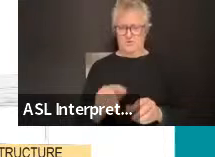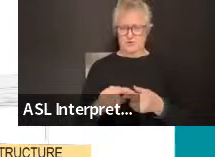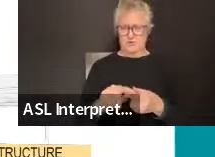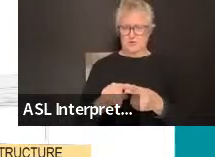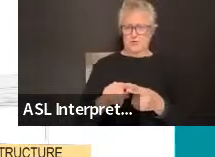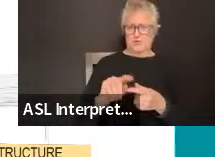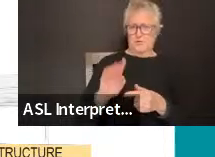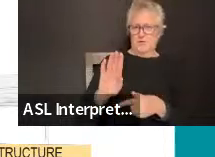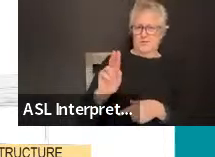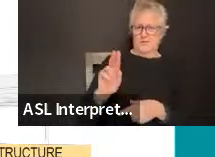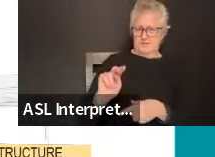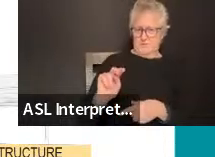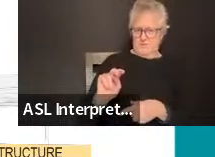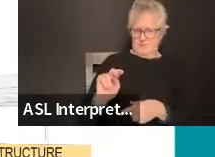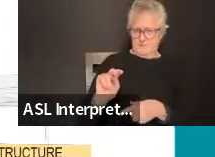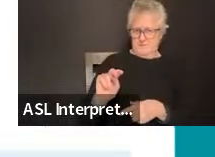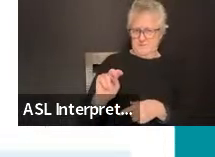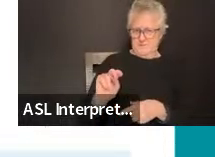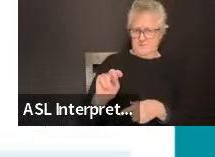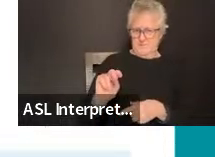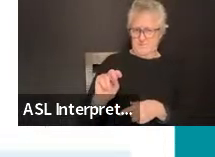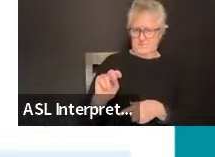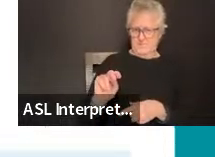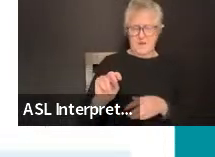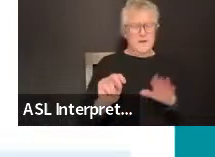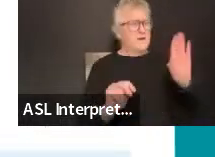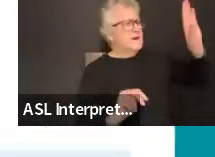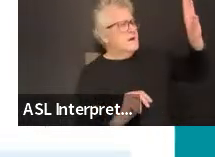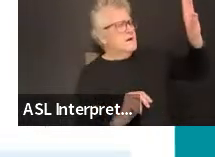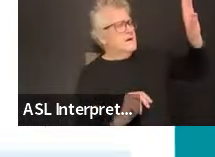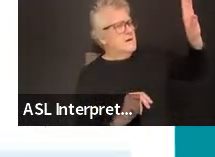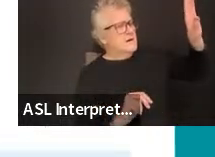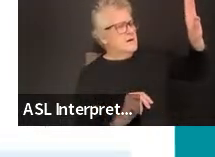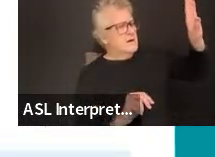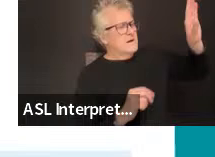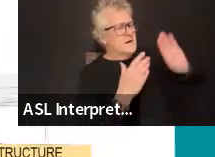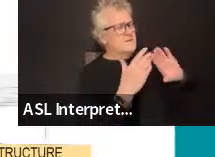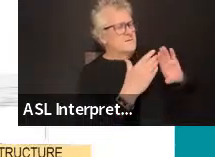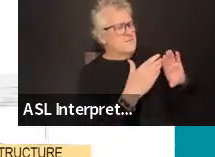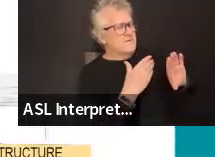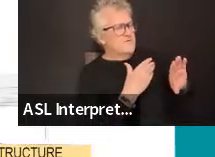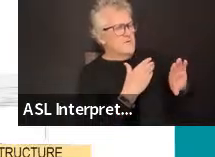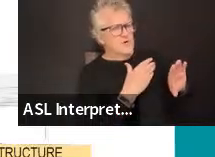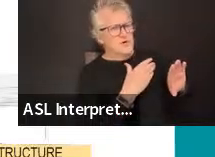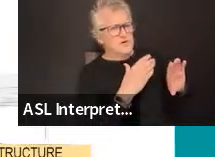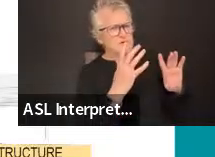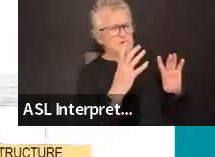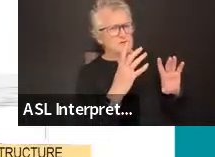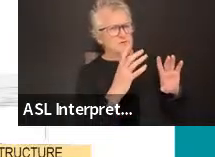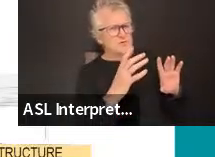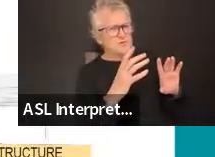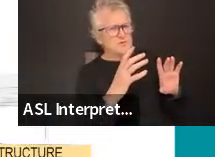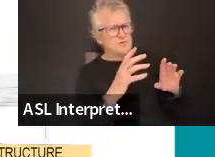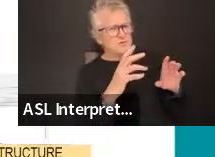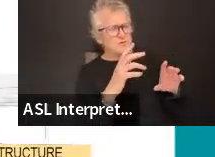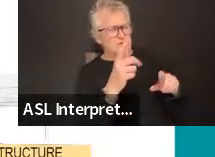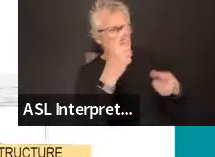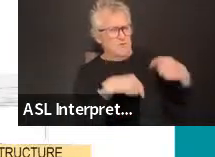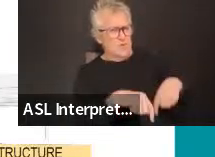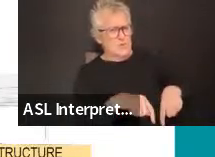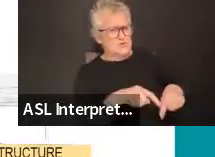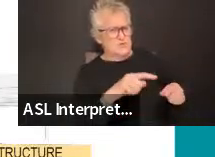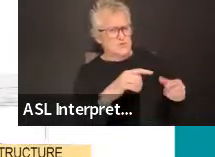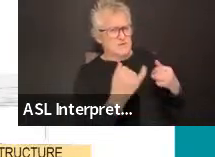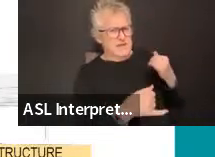so then the last slide, and then Malin, yeah. before you leave that last slide, I just wanted to let everyone know this